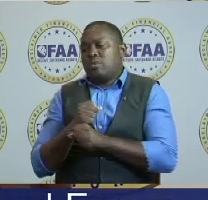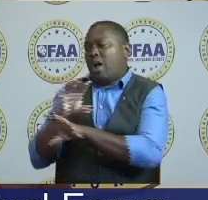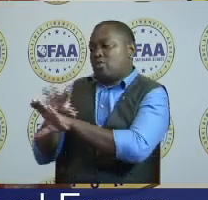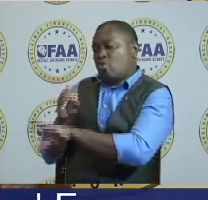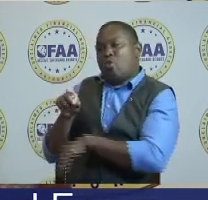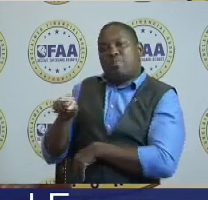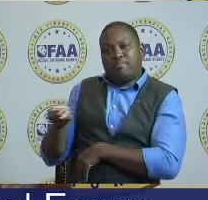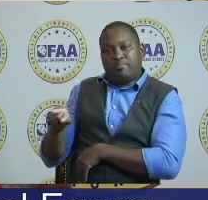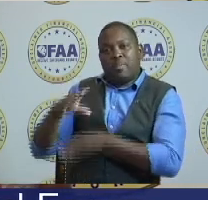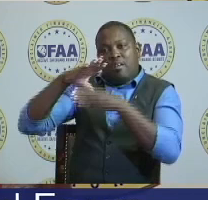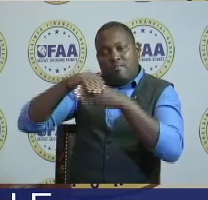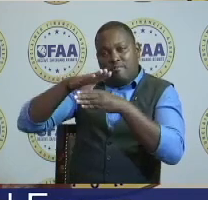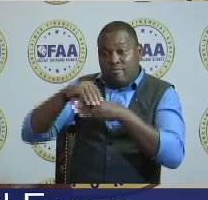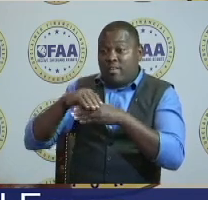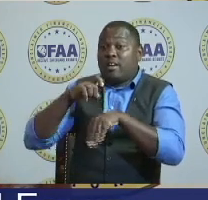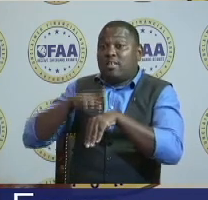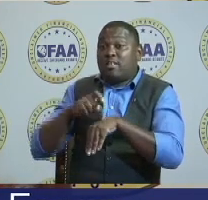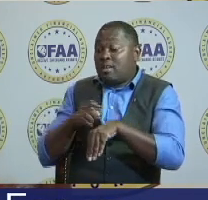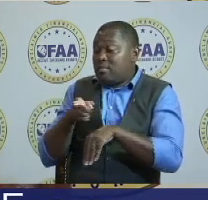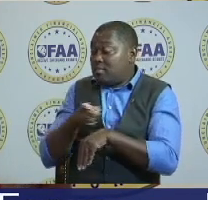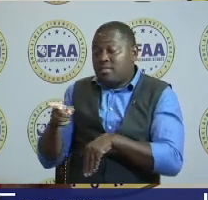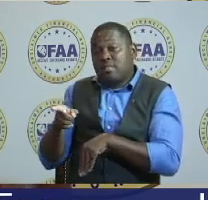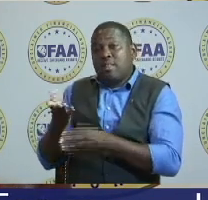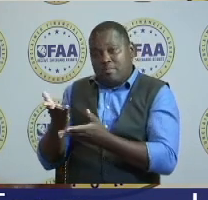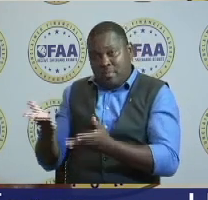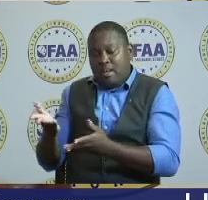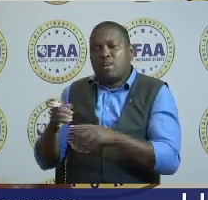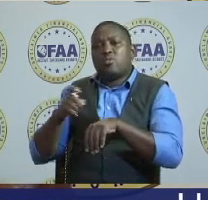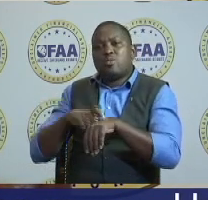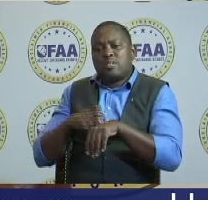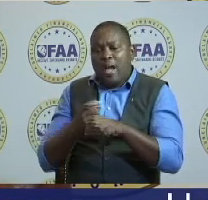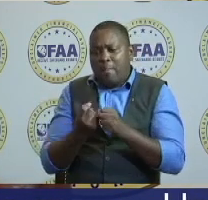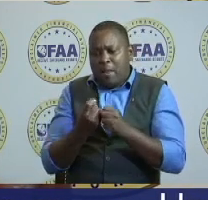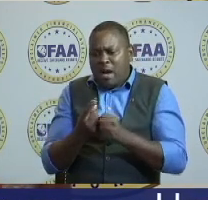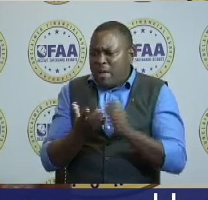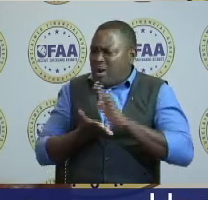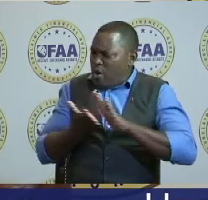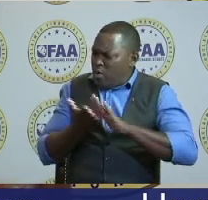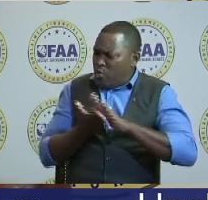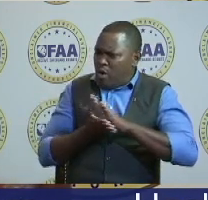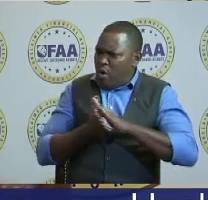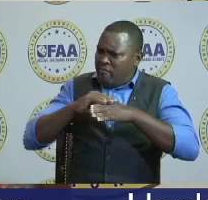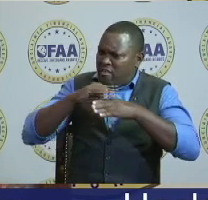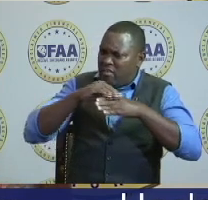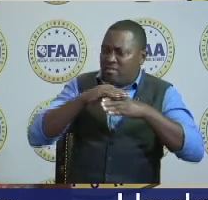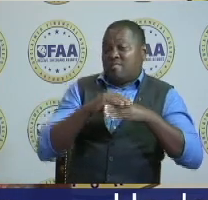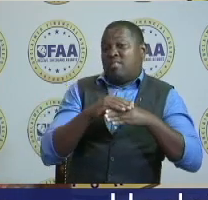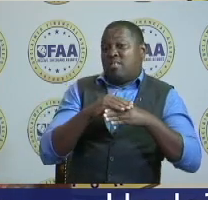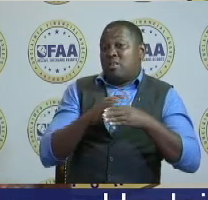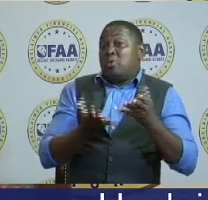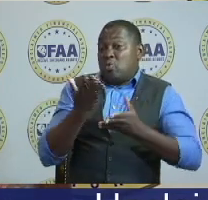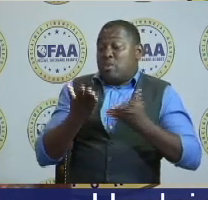file the returns as they fall due so that they don't have to rush during the last minute, because during the last minute you can have